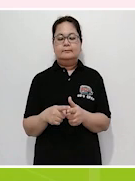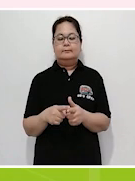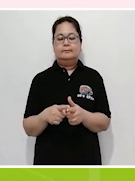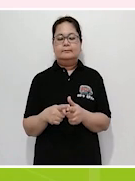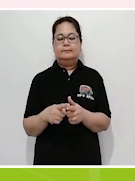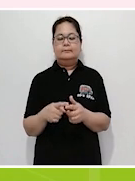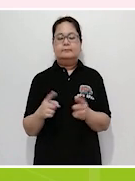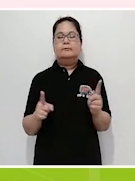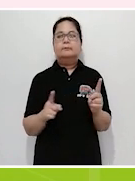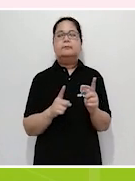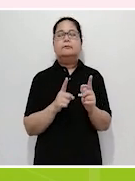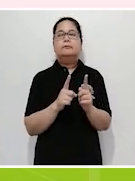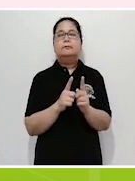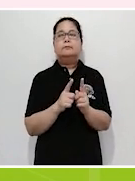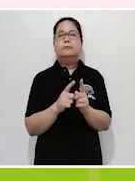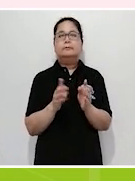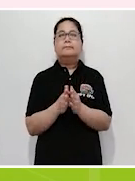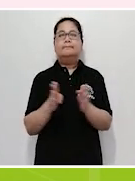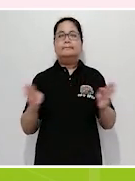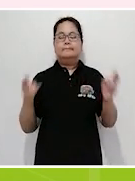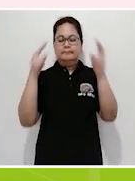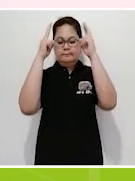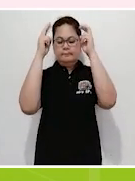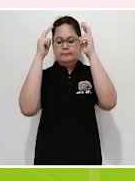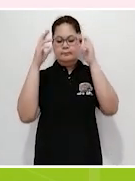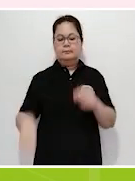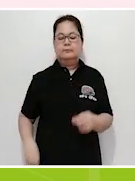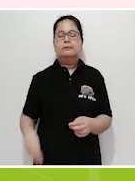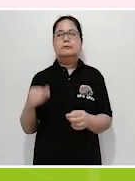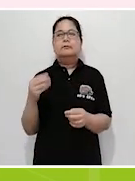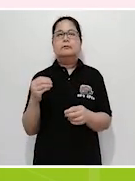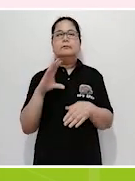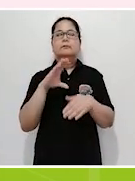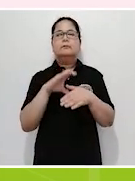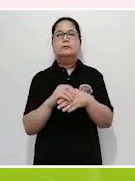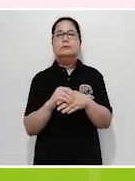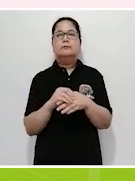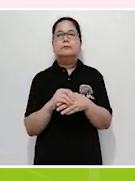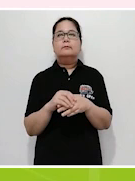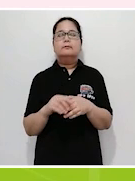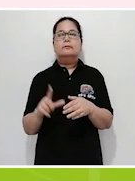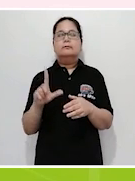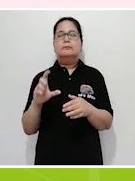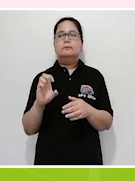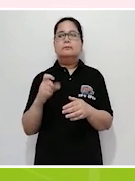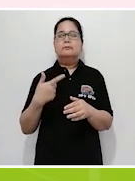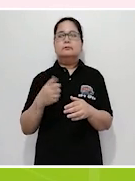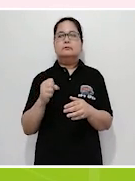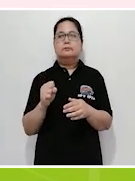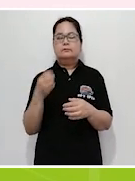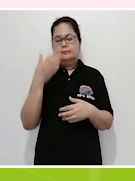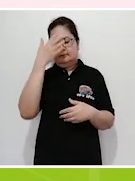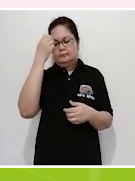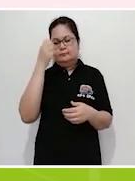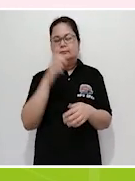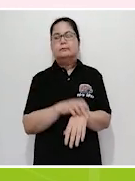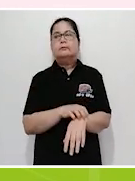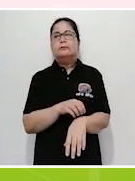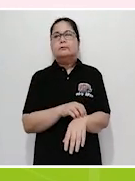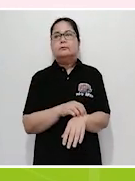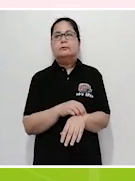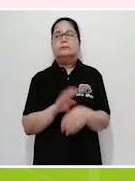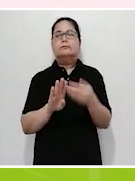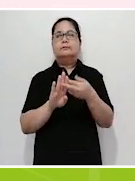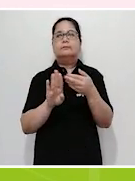Then, they even met the biggest devil. The dog bit the devil's leg. The